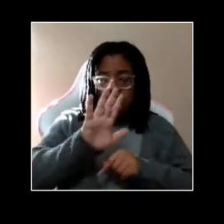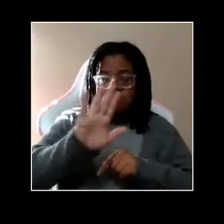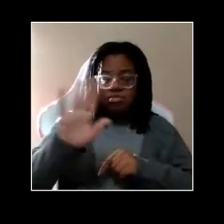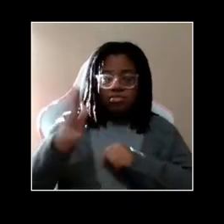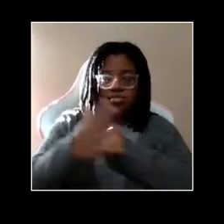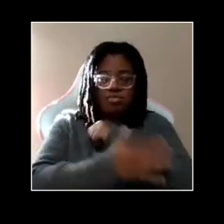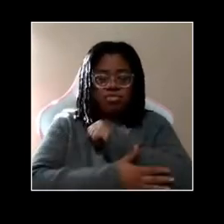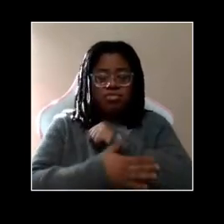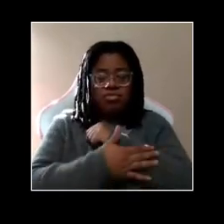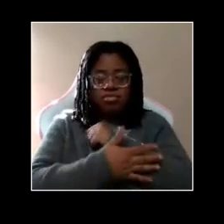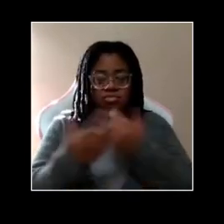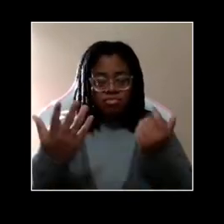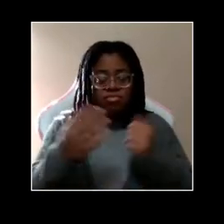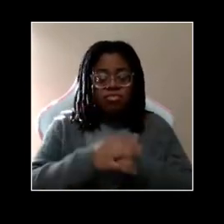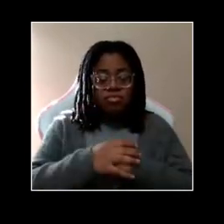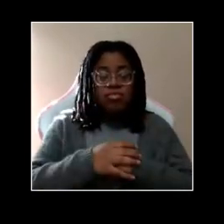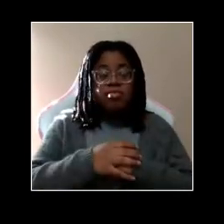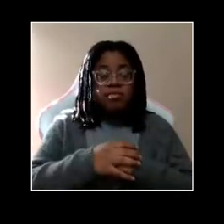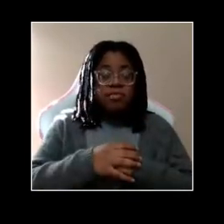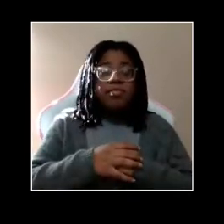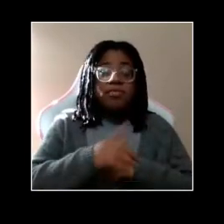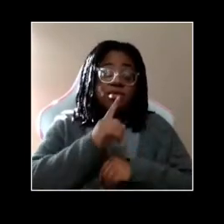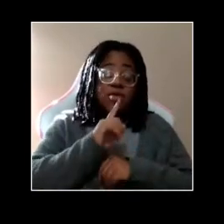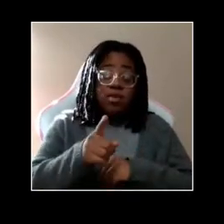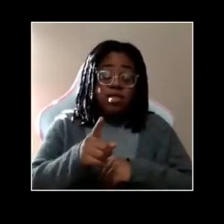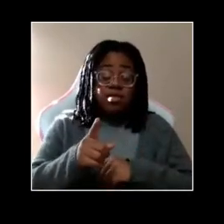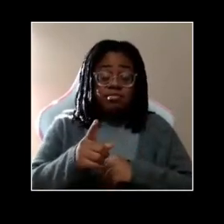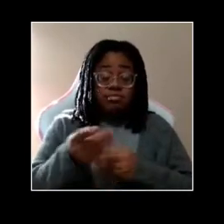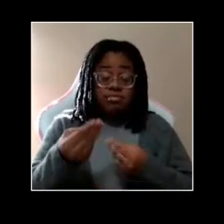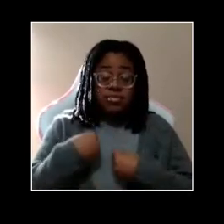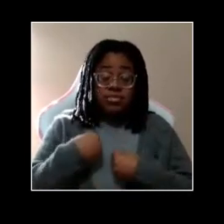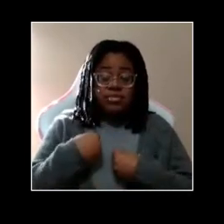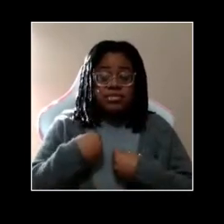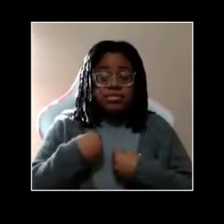63 other countries. So this really